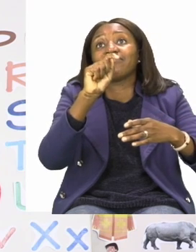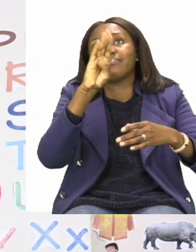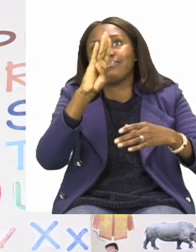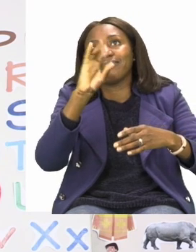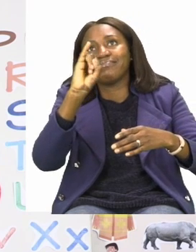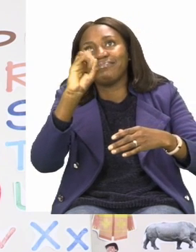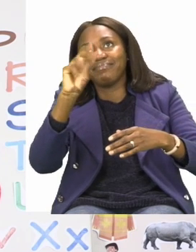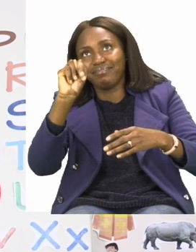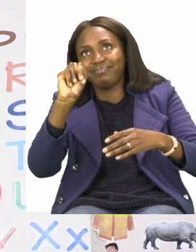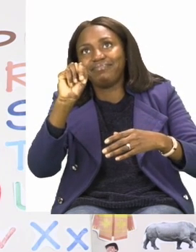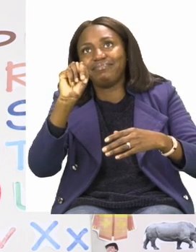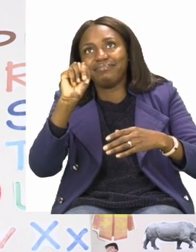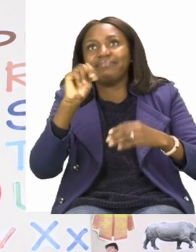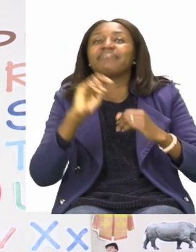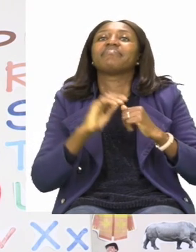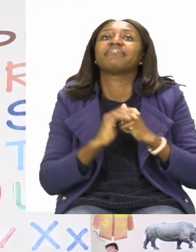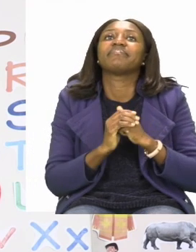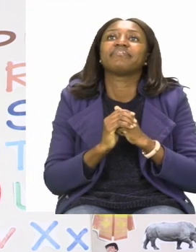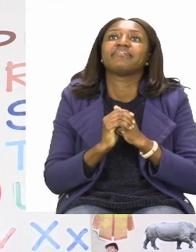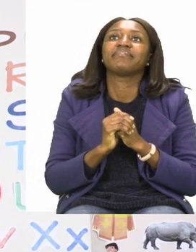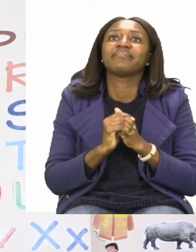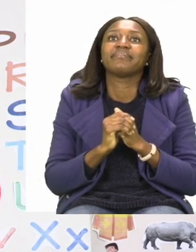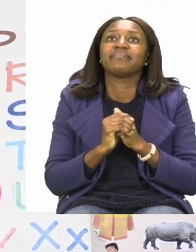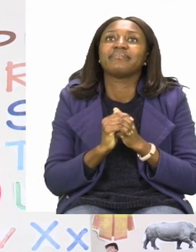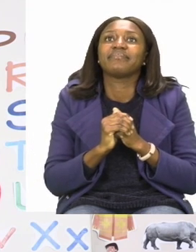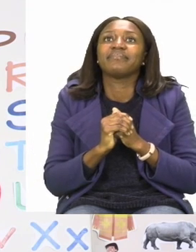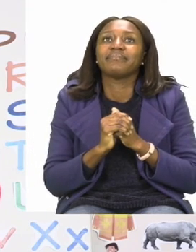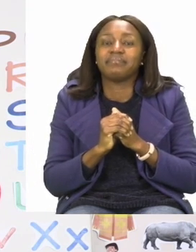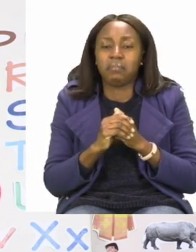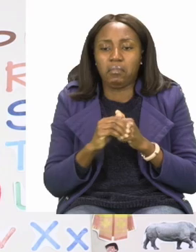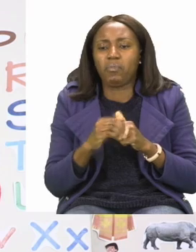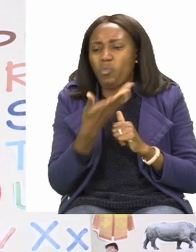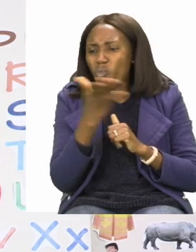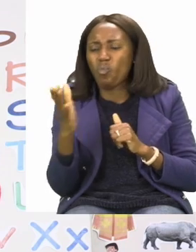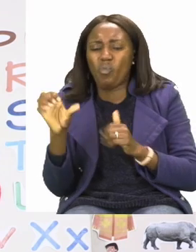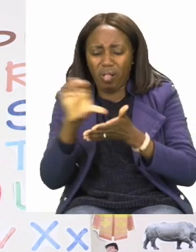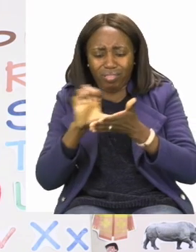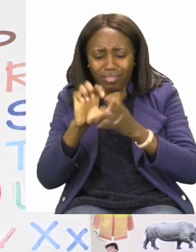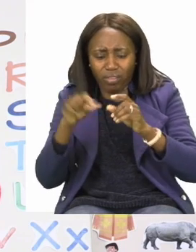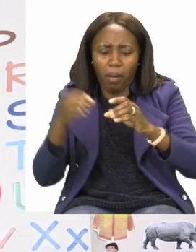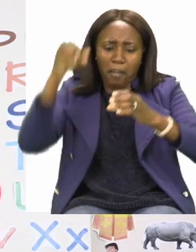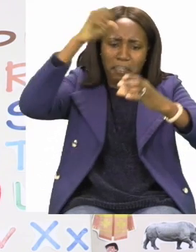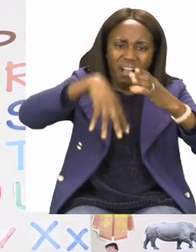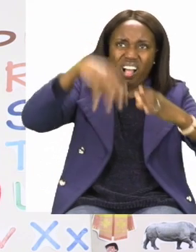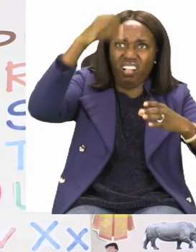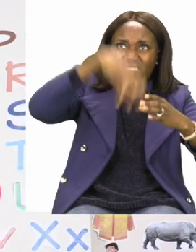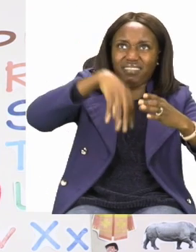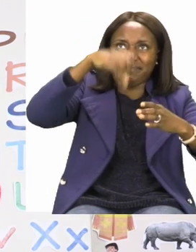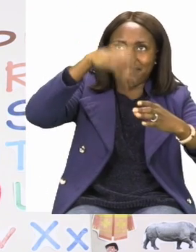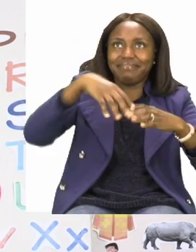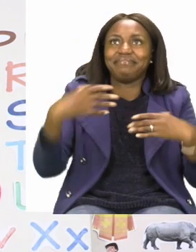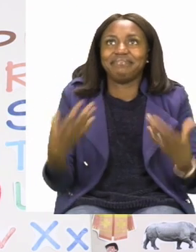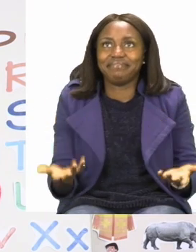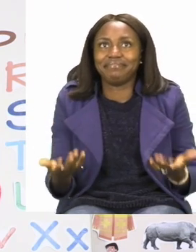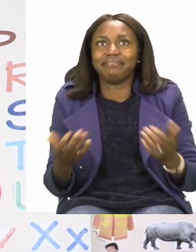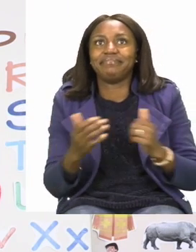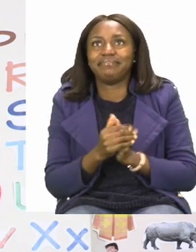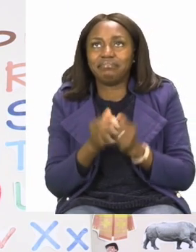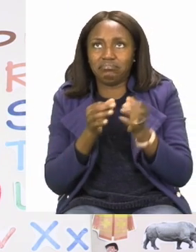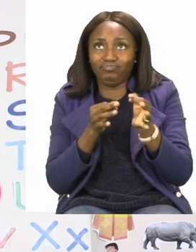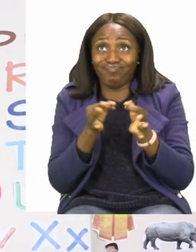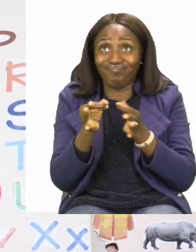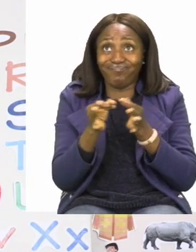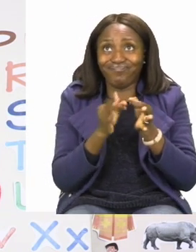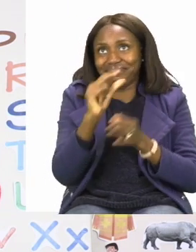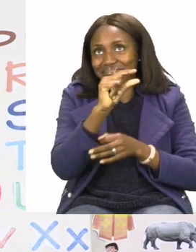anymore or are considered dirty go. So, we have explained all